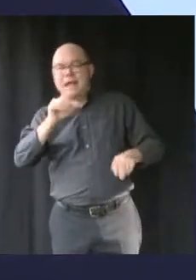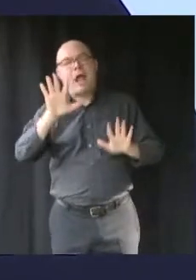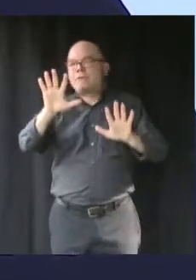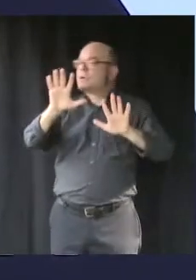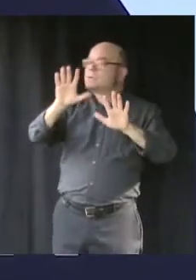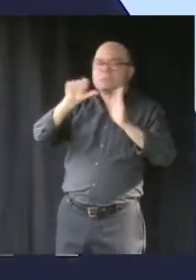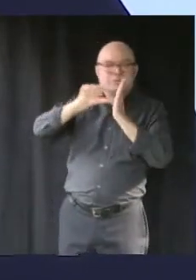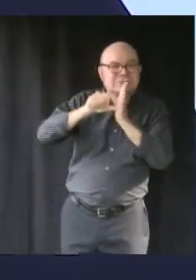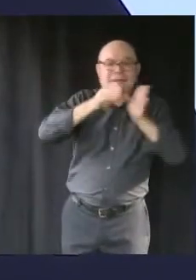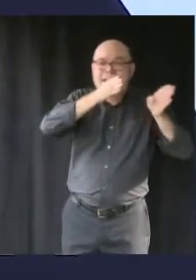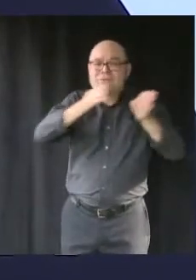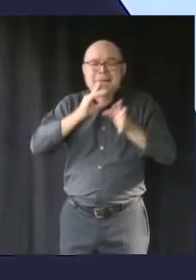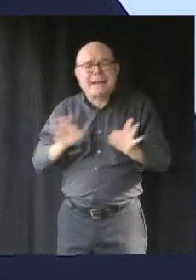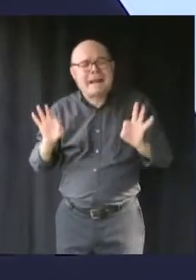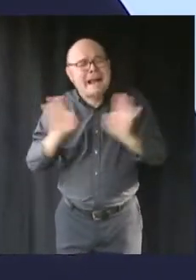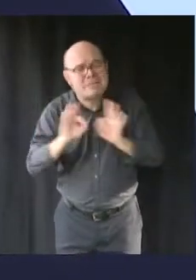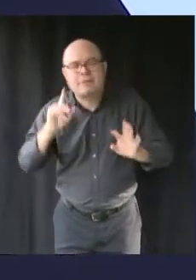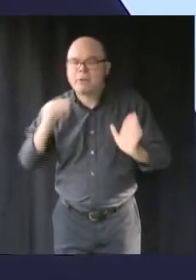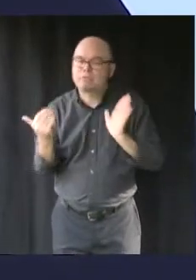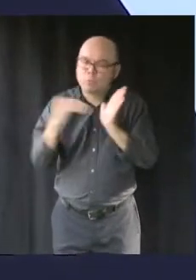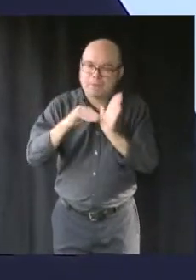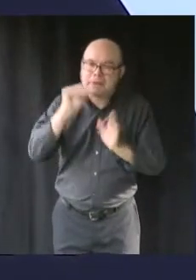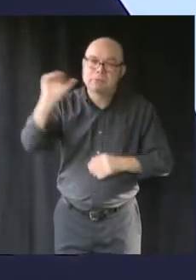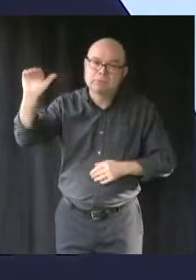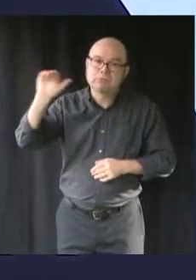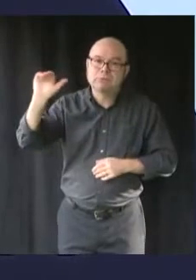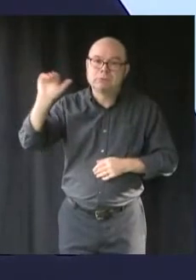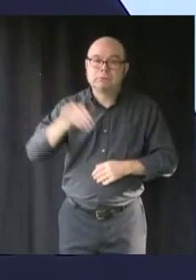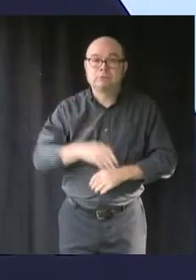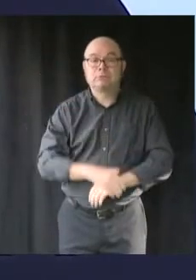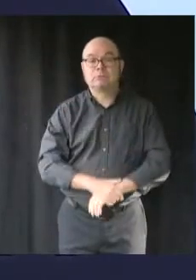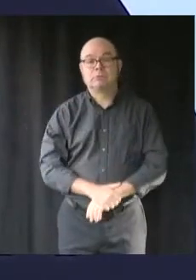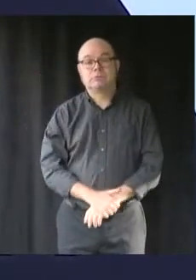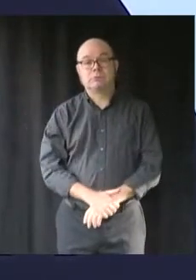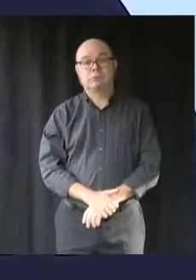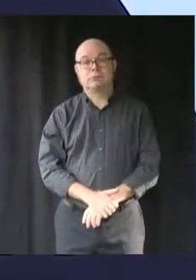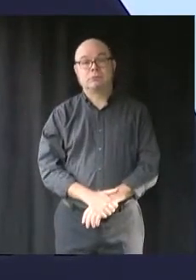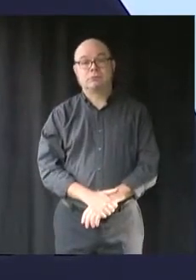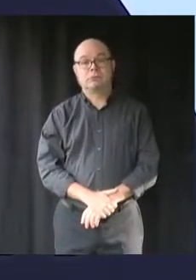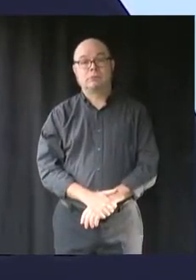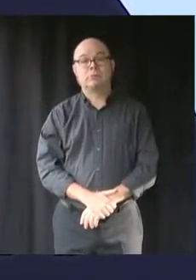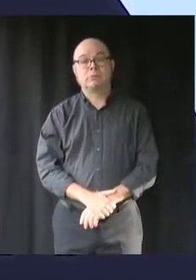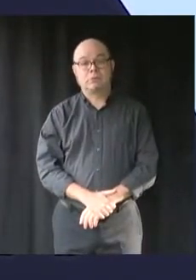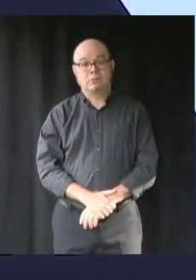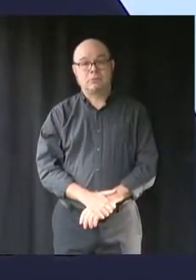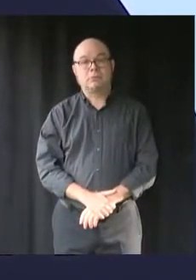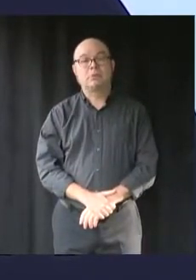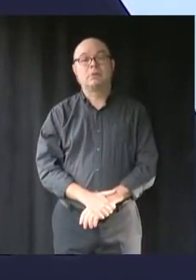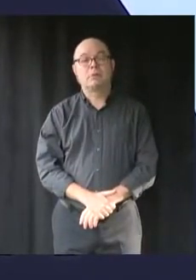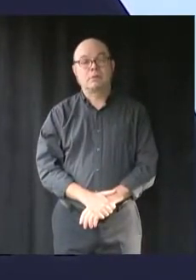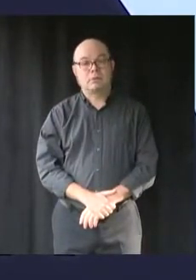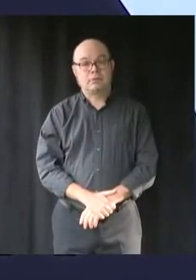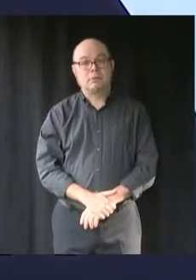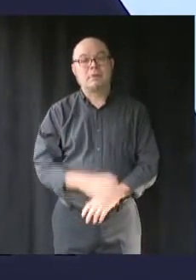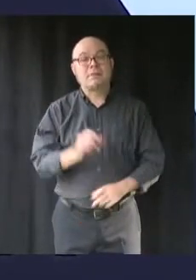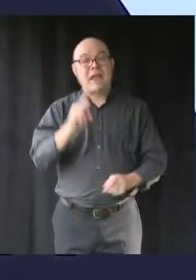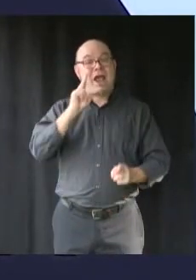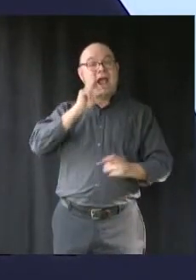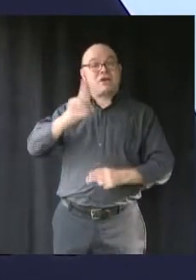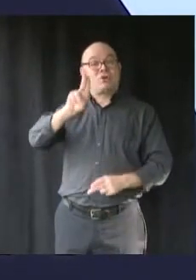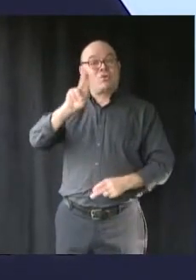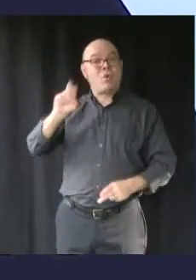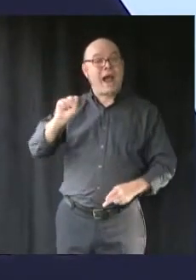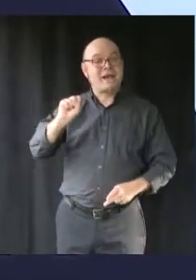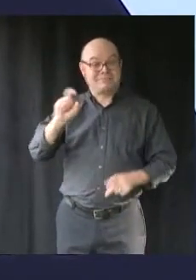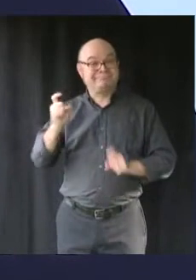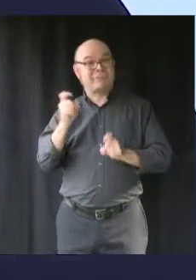role in the Nuremberg trials, he was awarded the U.S. Medal of Freedom. He was also a staunch supporter of the new